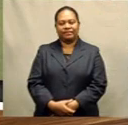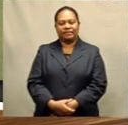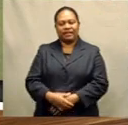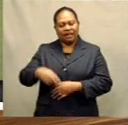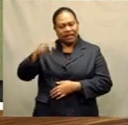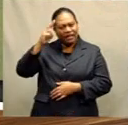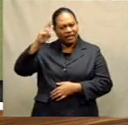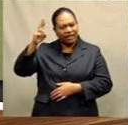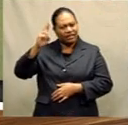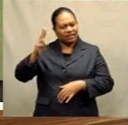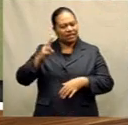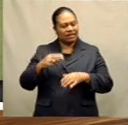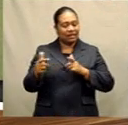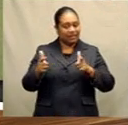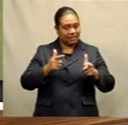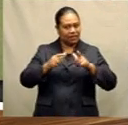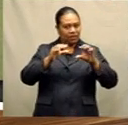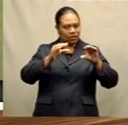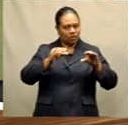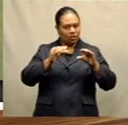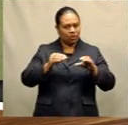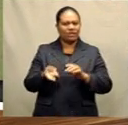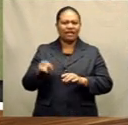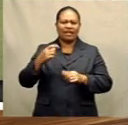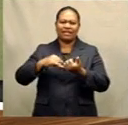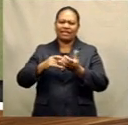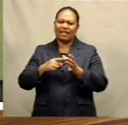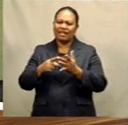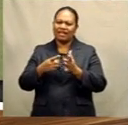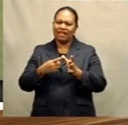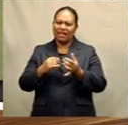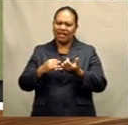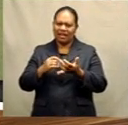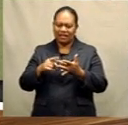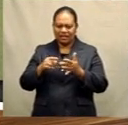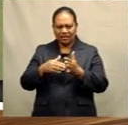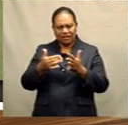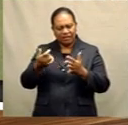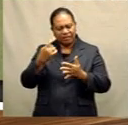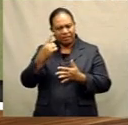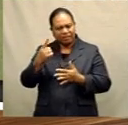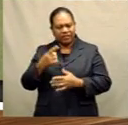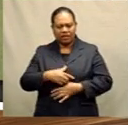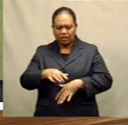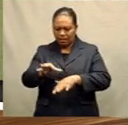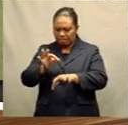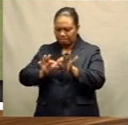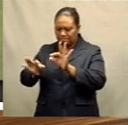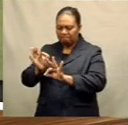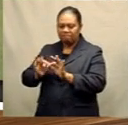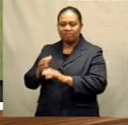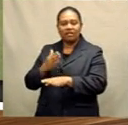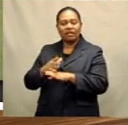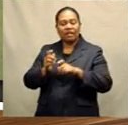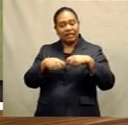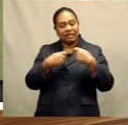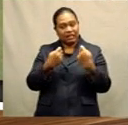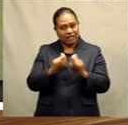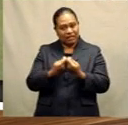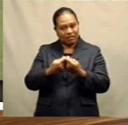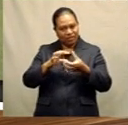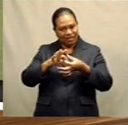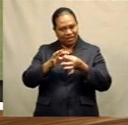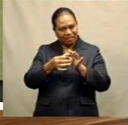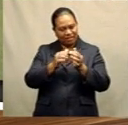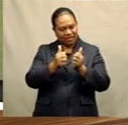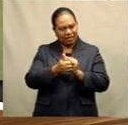National Sevens coaches Gareth Beba and Sayasi Fuli will have their work cut out for them, selecting their teams to the Tokyo Olympics. After